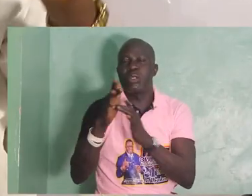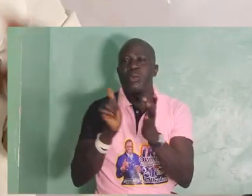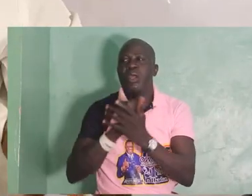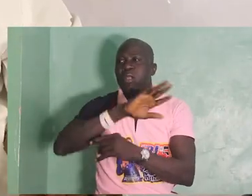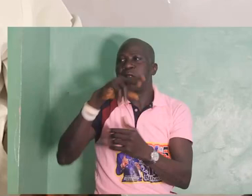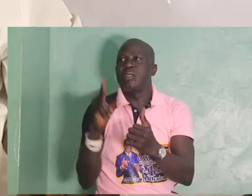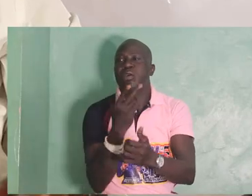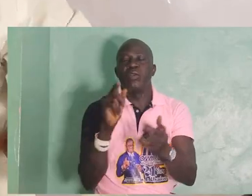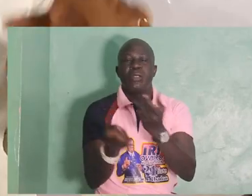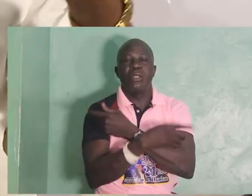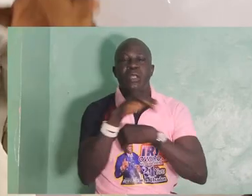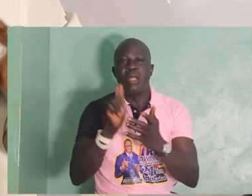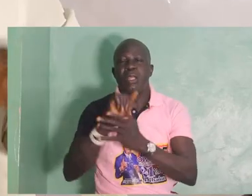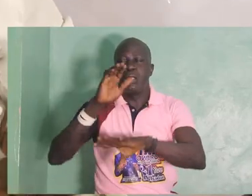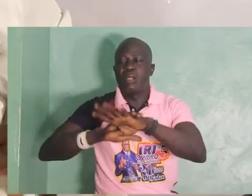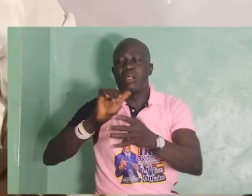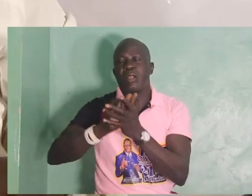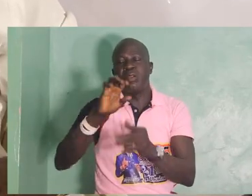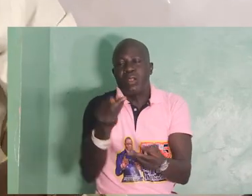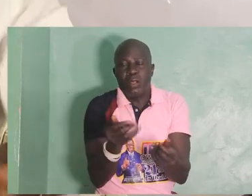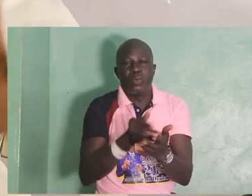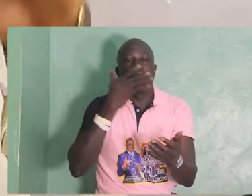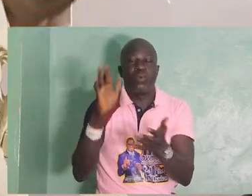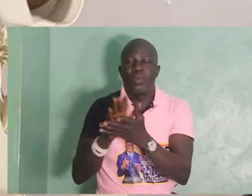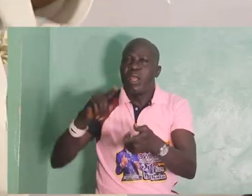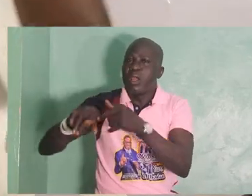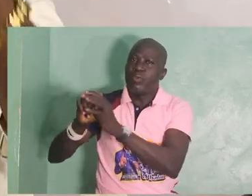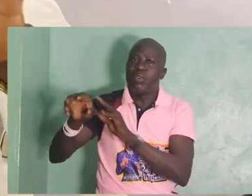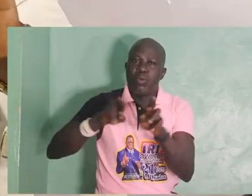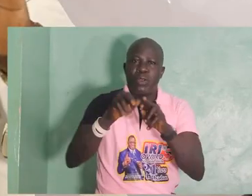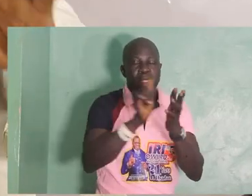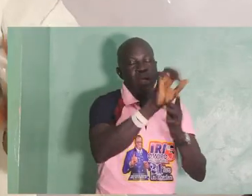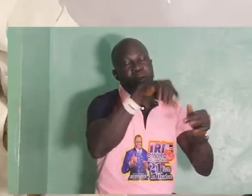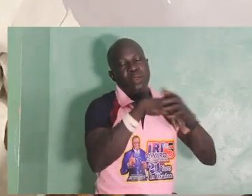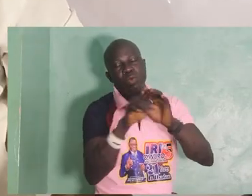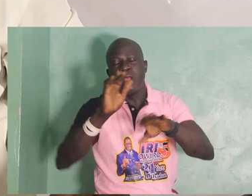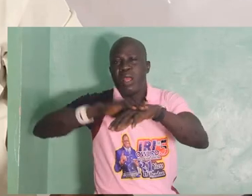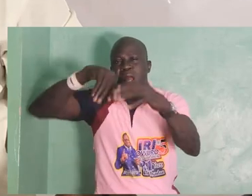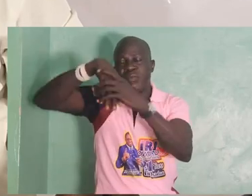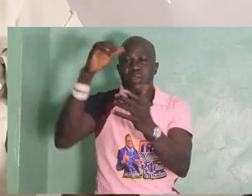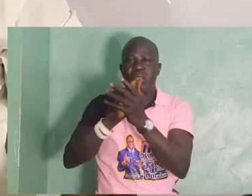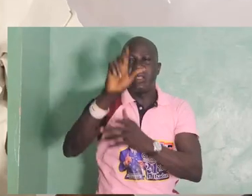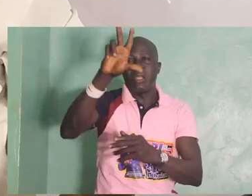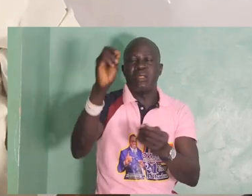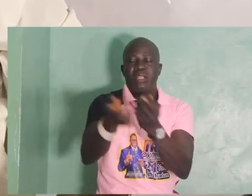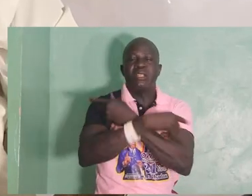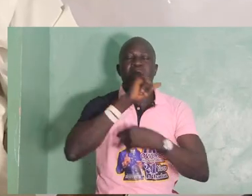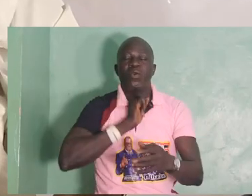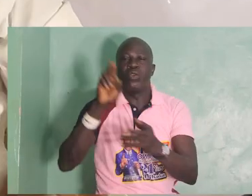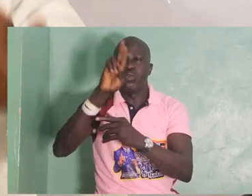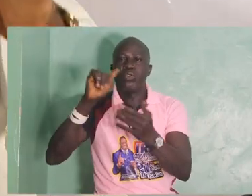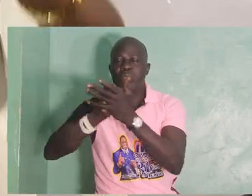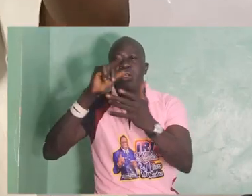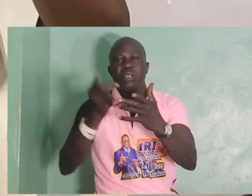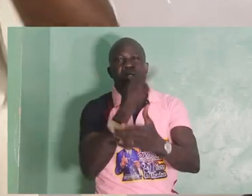jesus ojo keji the seventh ni le majemu the second day laarin ogbo ojo ti mo fe lo out of that 30 days ojo keji leleyi this